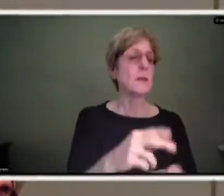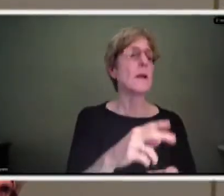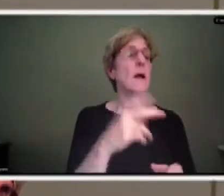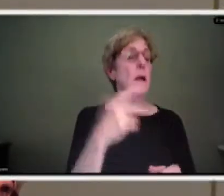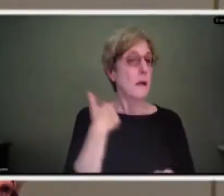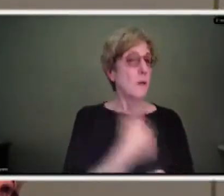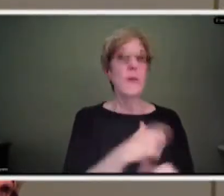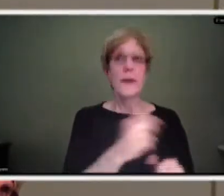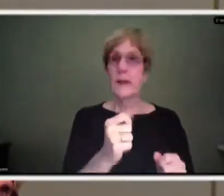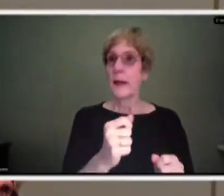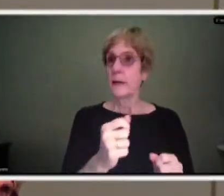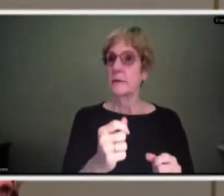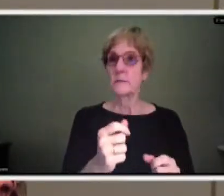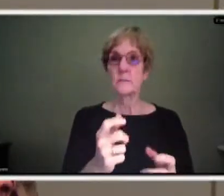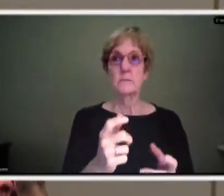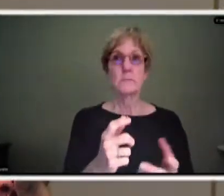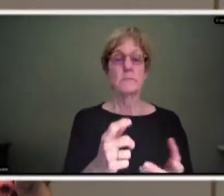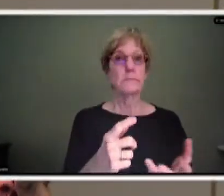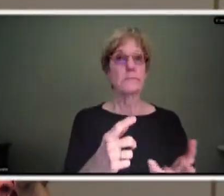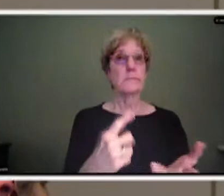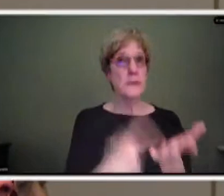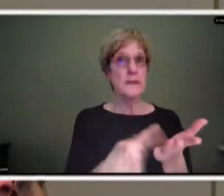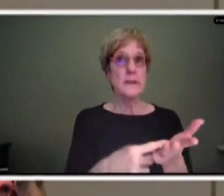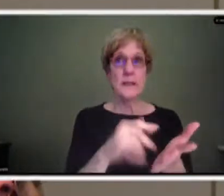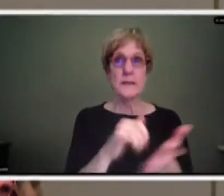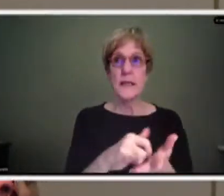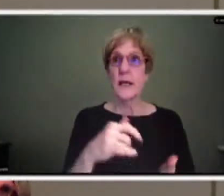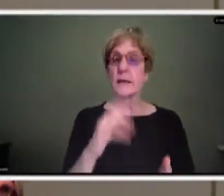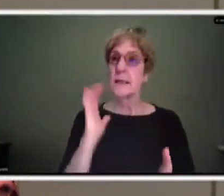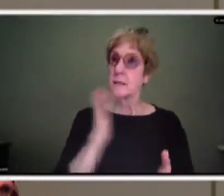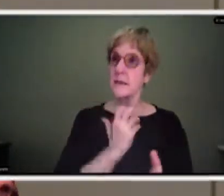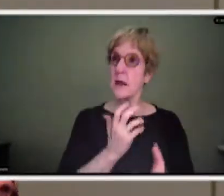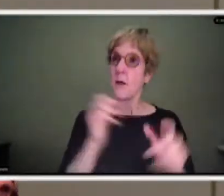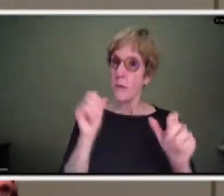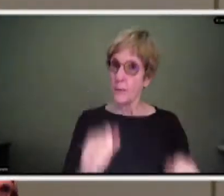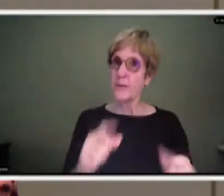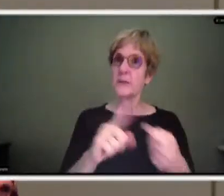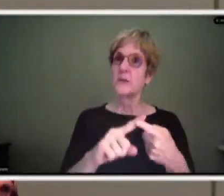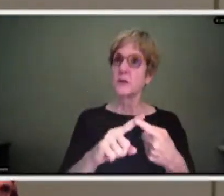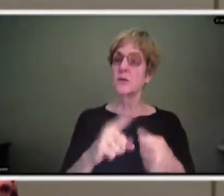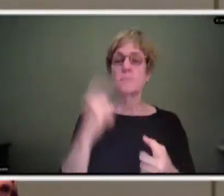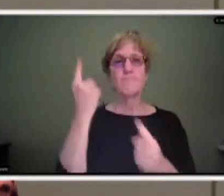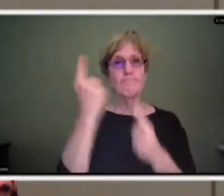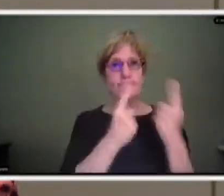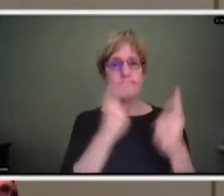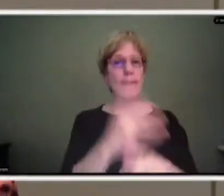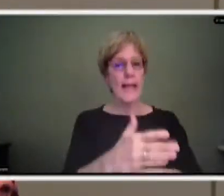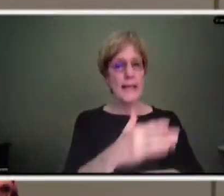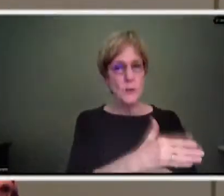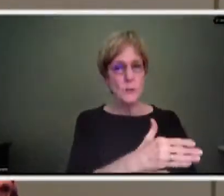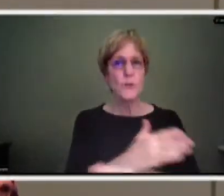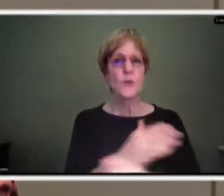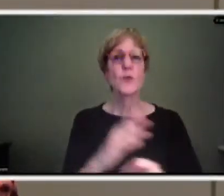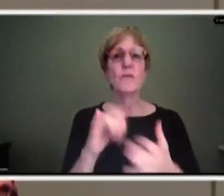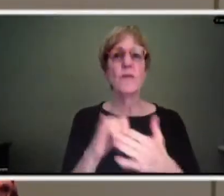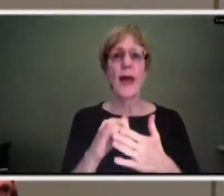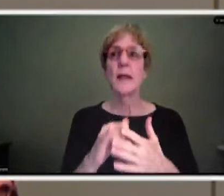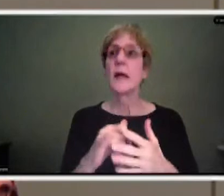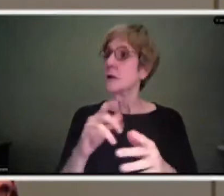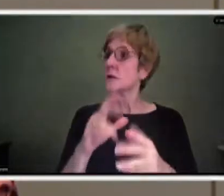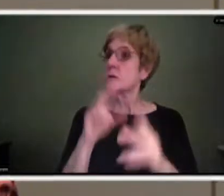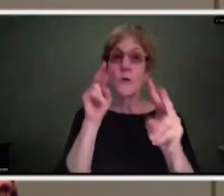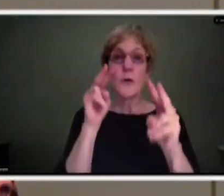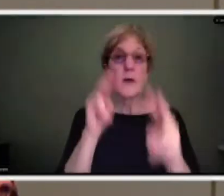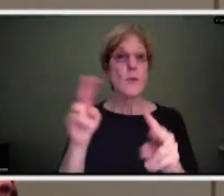Like, it's within our wheelhouse to address that and to improve it. And so looking forward to working